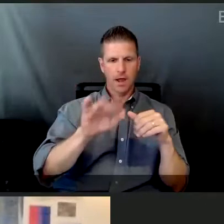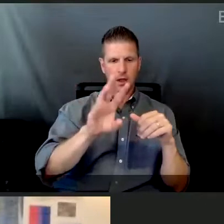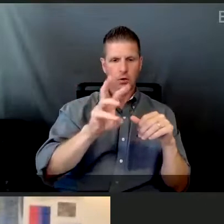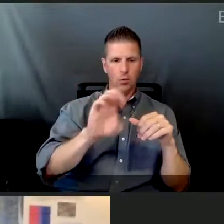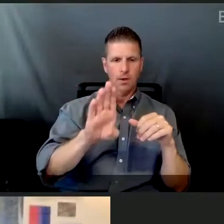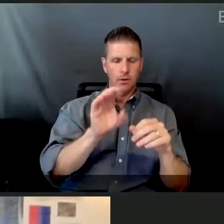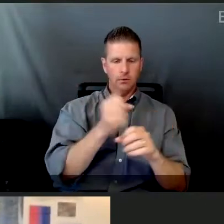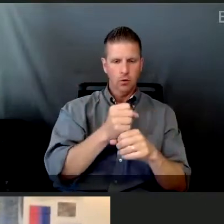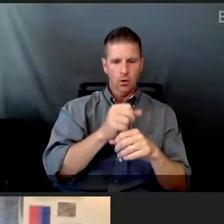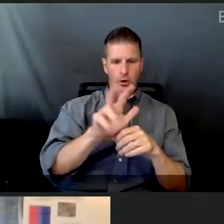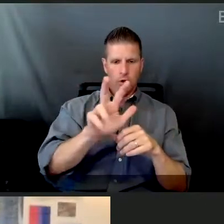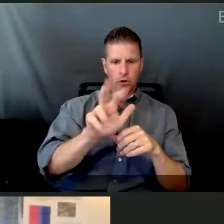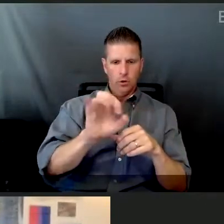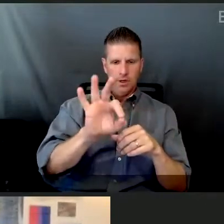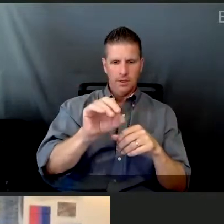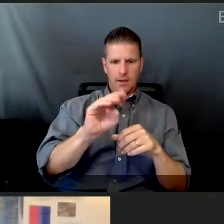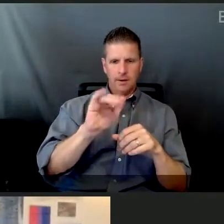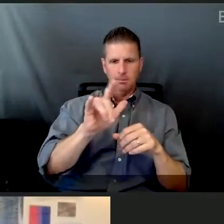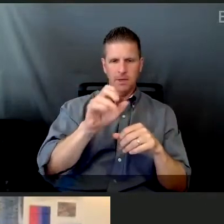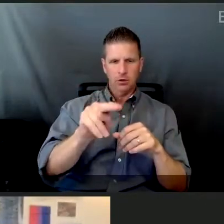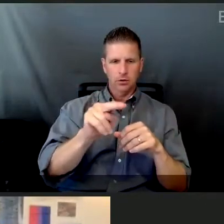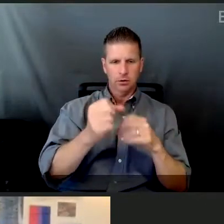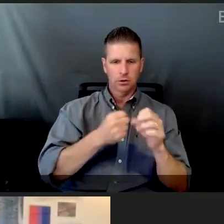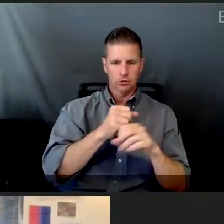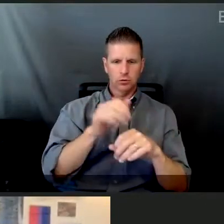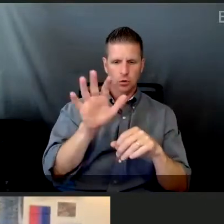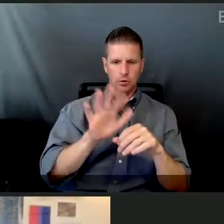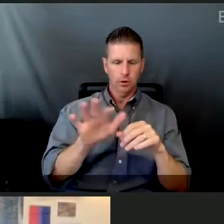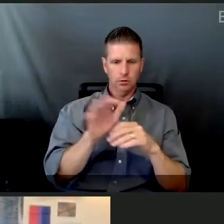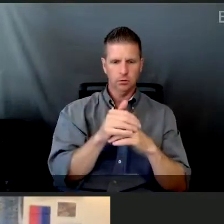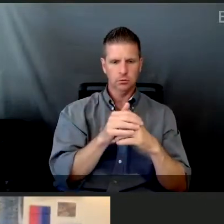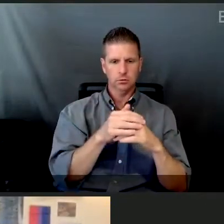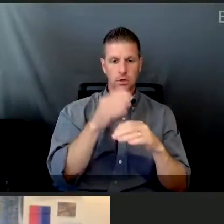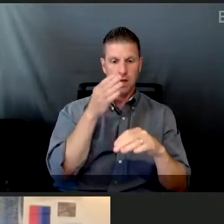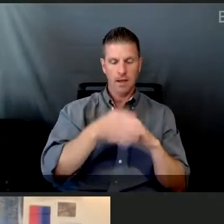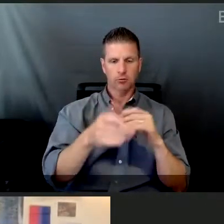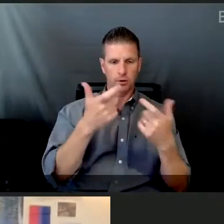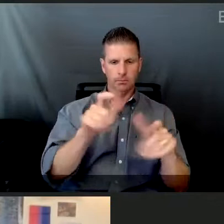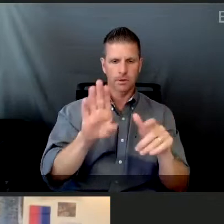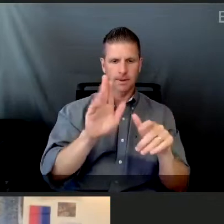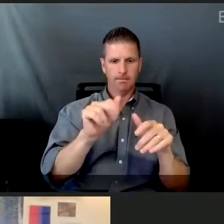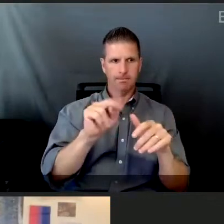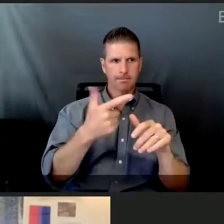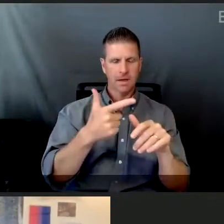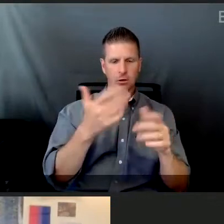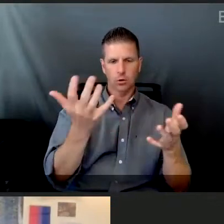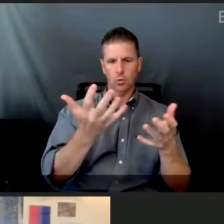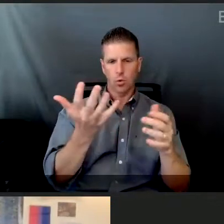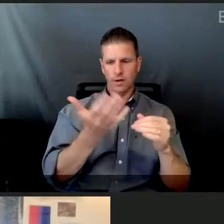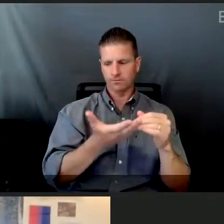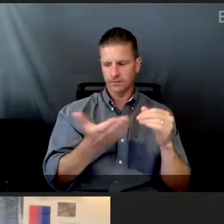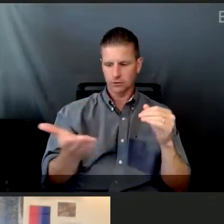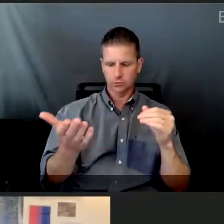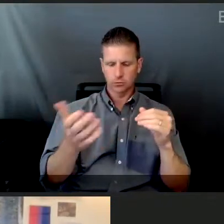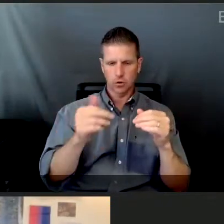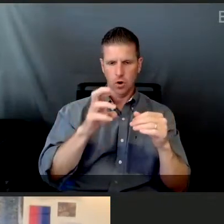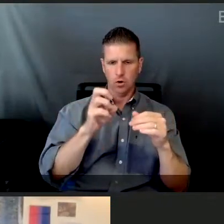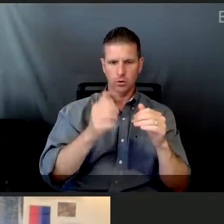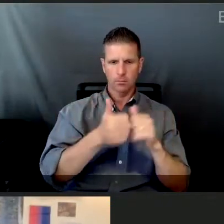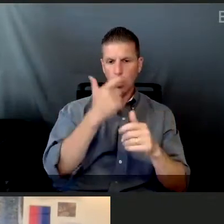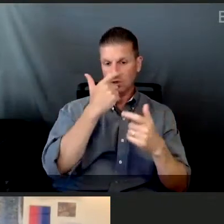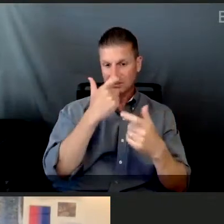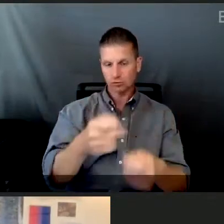formed 390 million years ago, about after the Big Bang. So what features are the most interesting